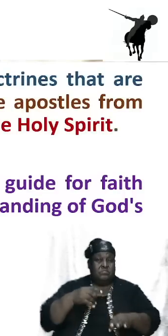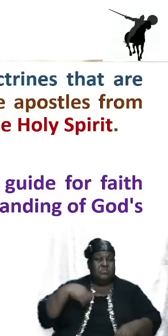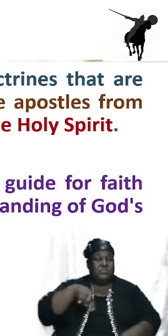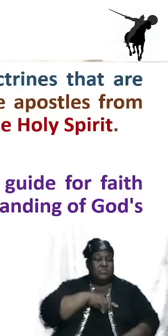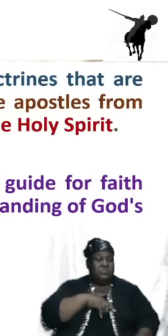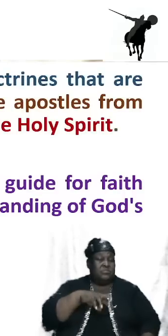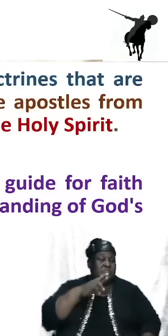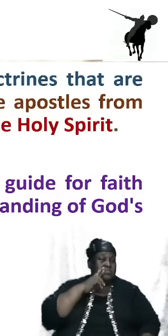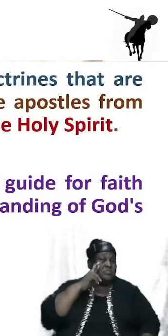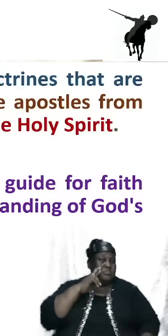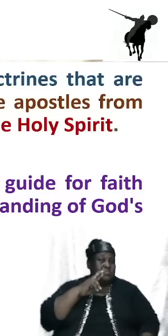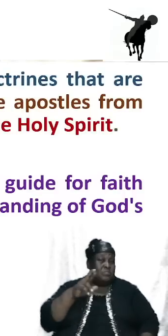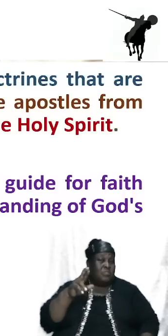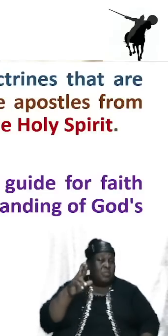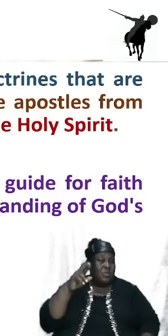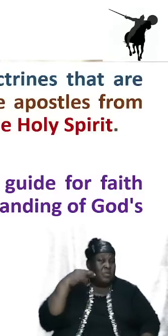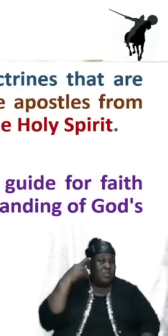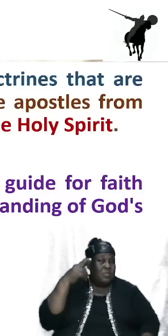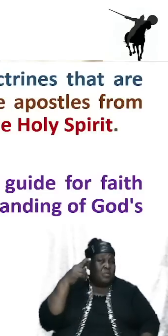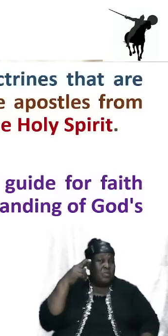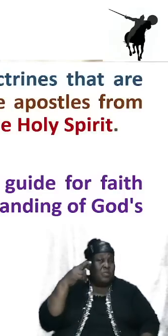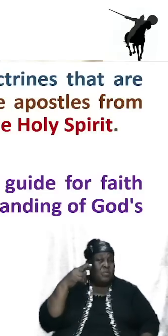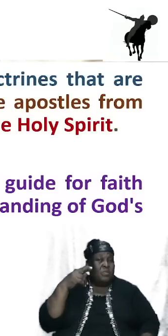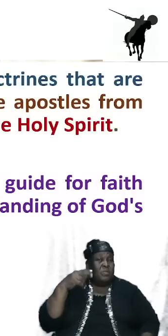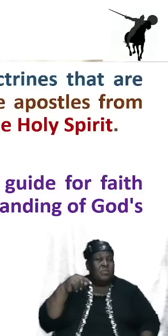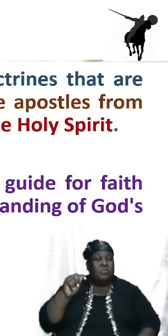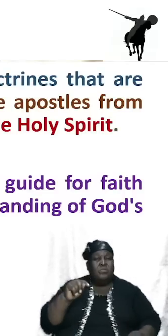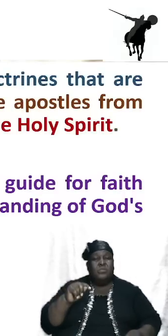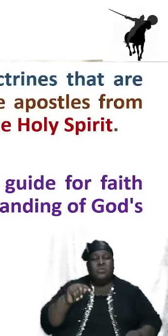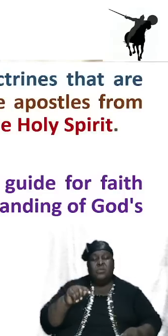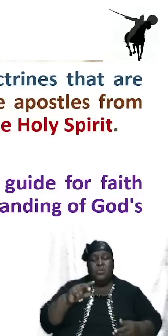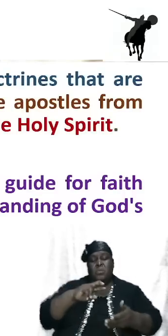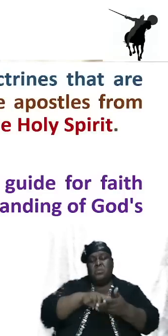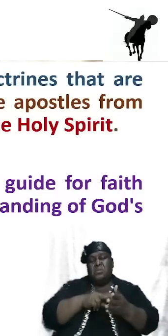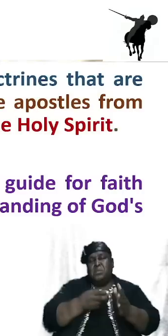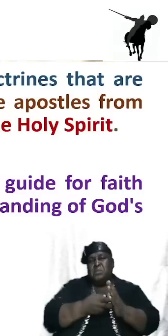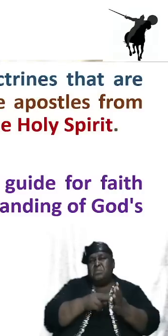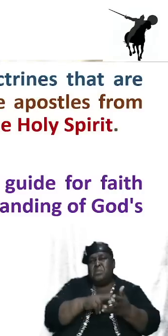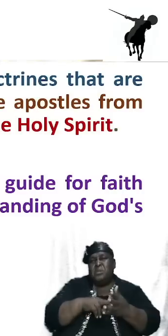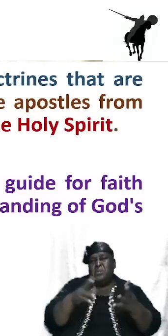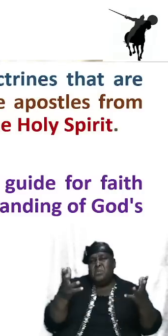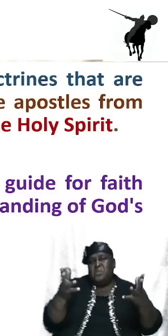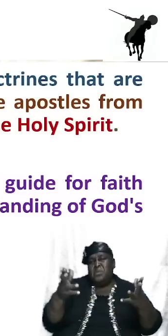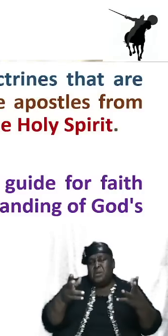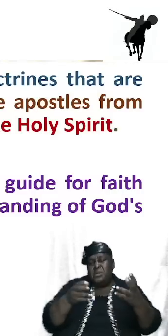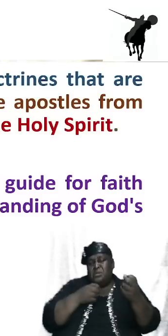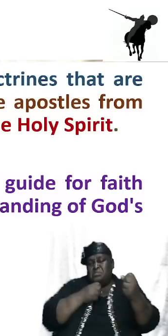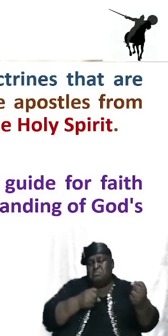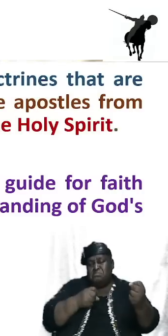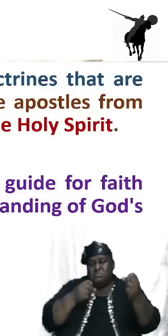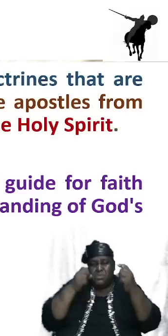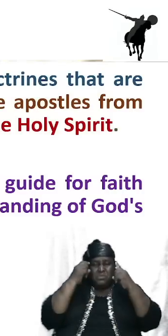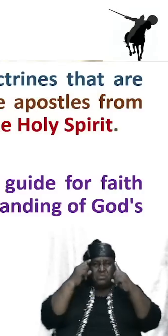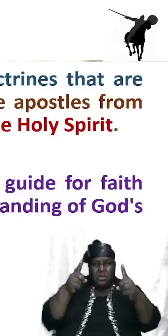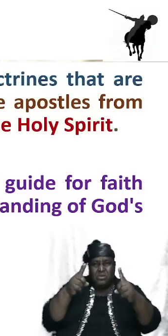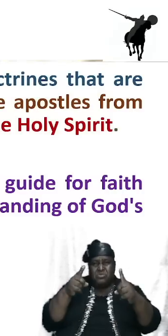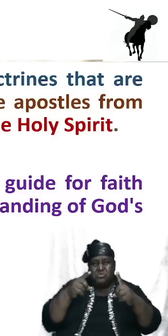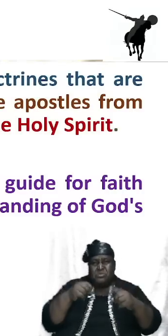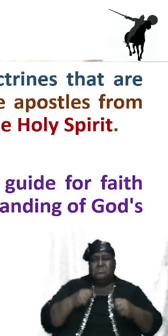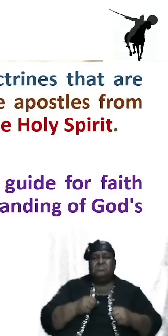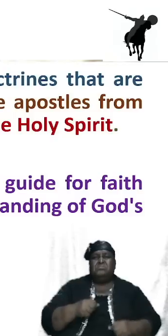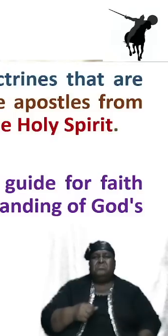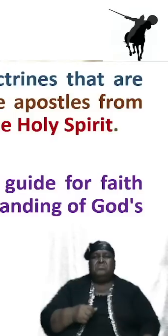sound doctrine, and what we're trying to do is to define what exactly sound doctrine is. Sound